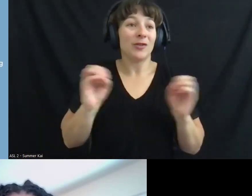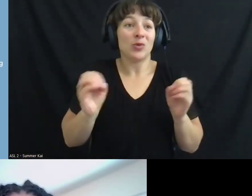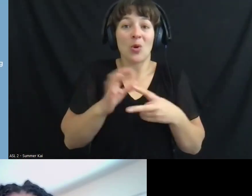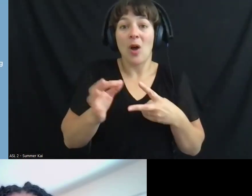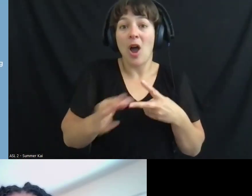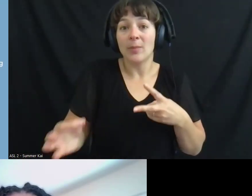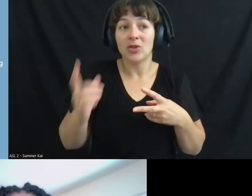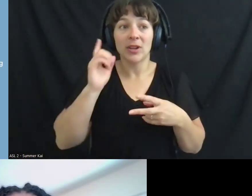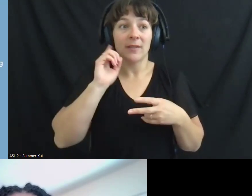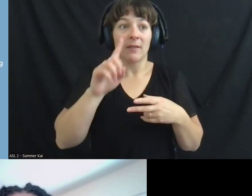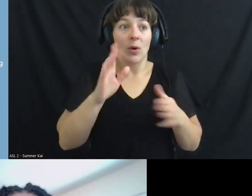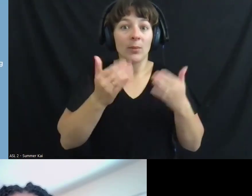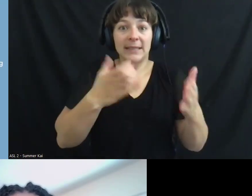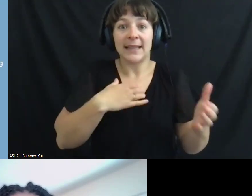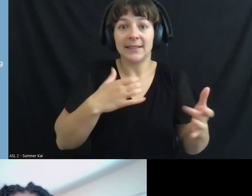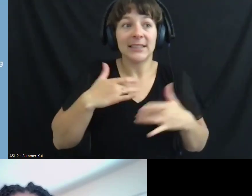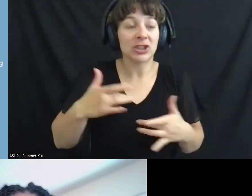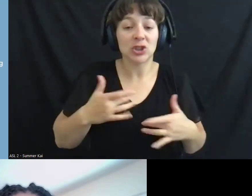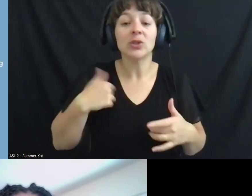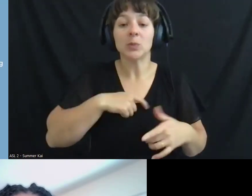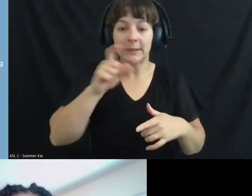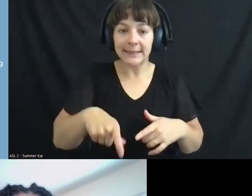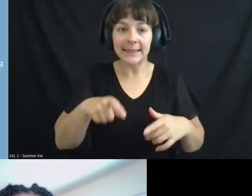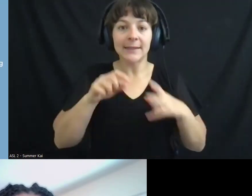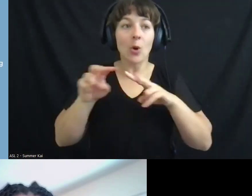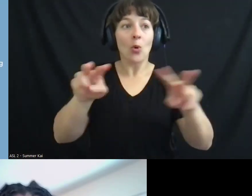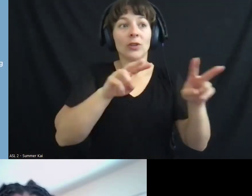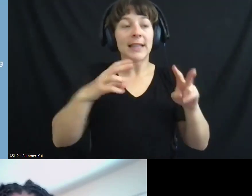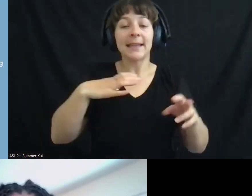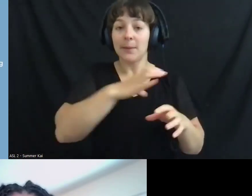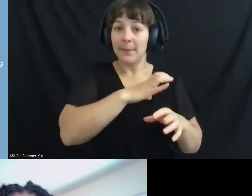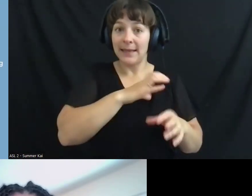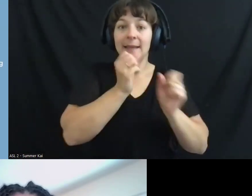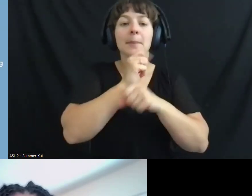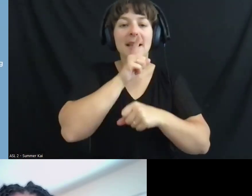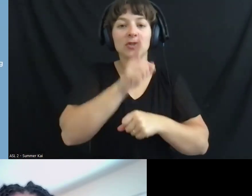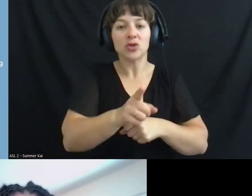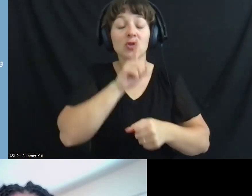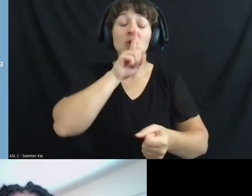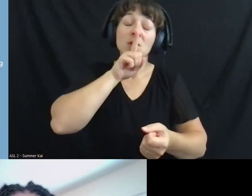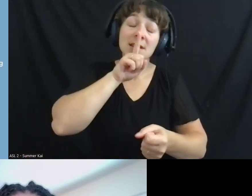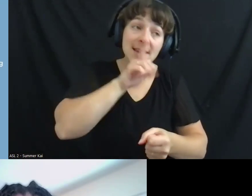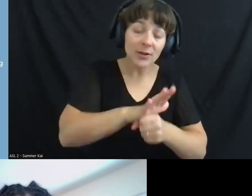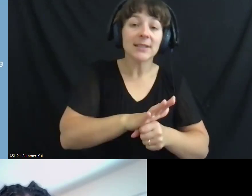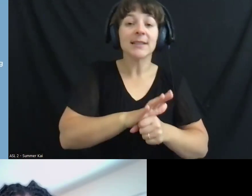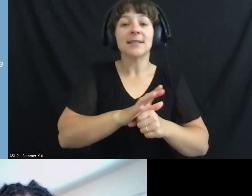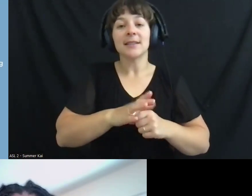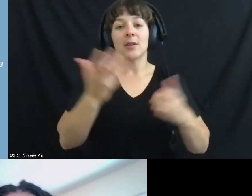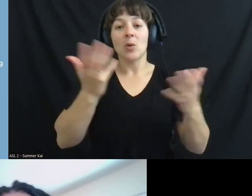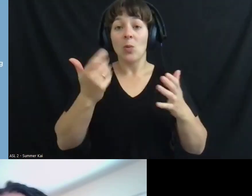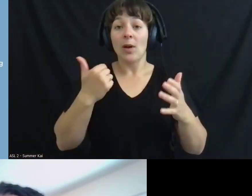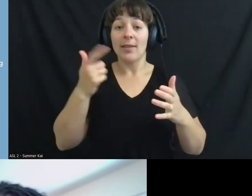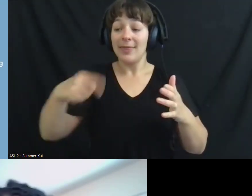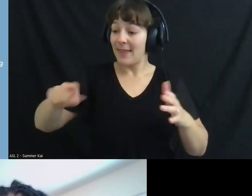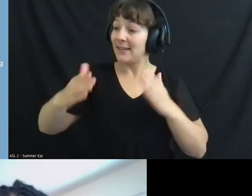to their concern. So we really need an oversight committee to make sure and to ensure that what is being suggested